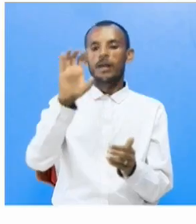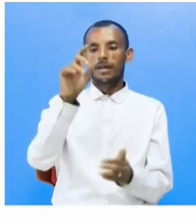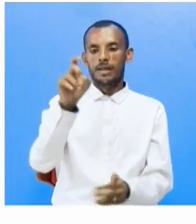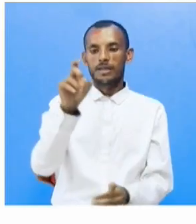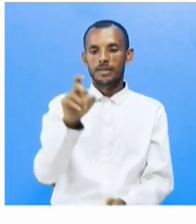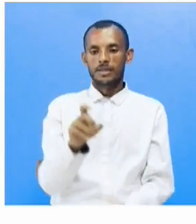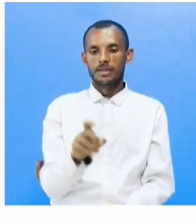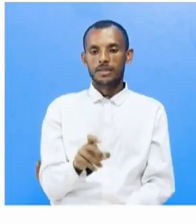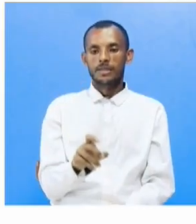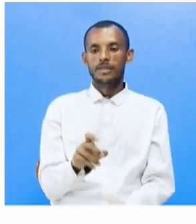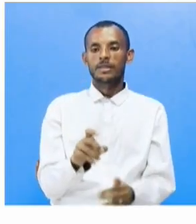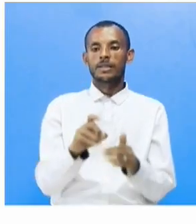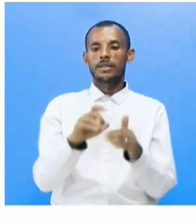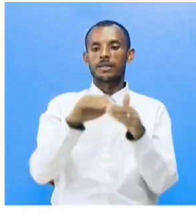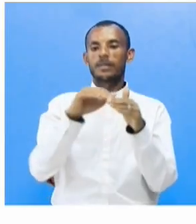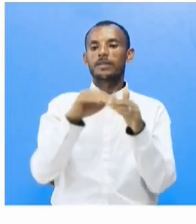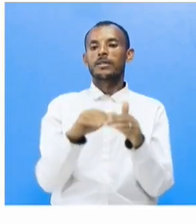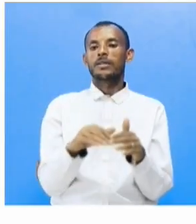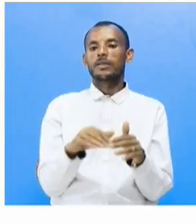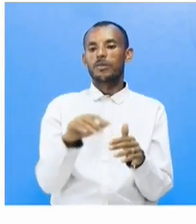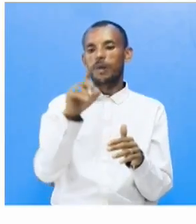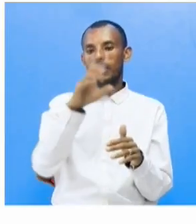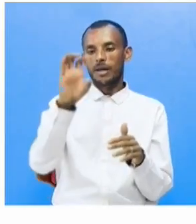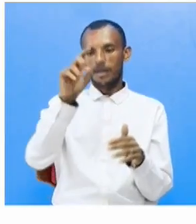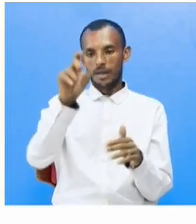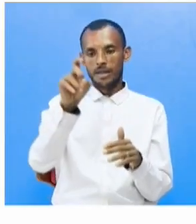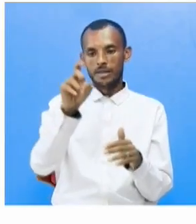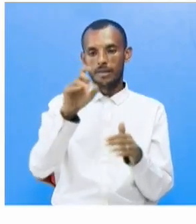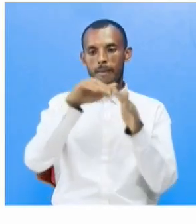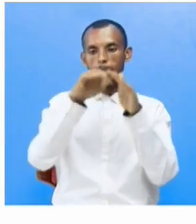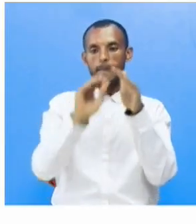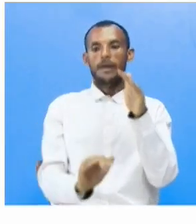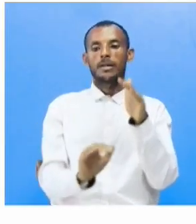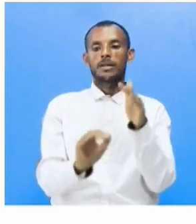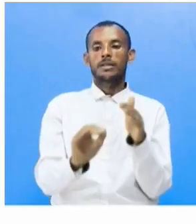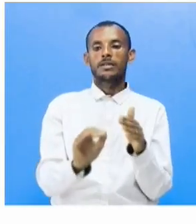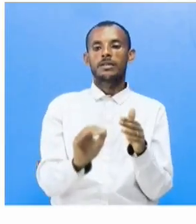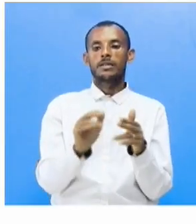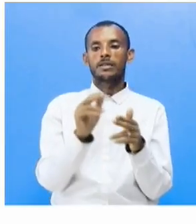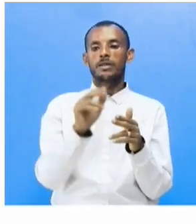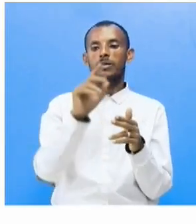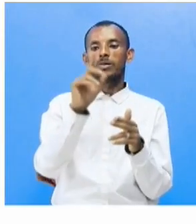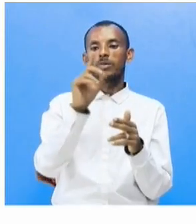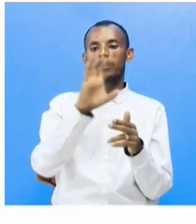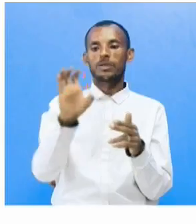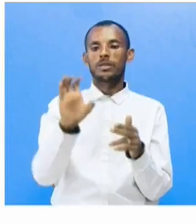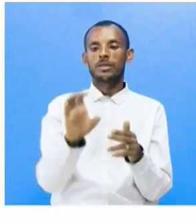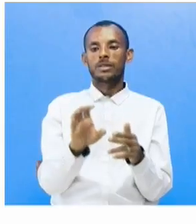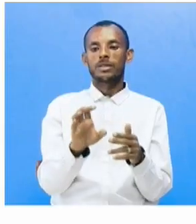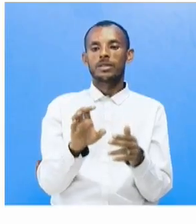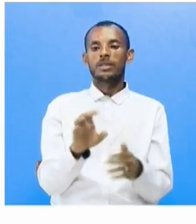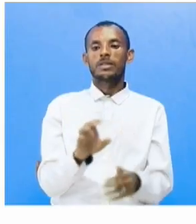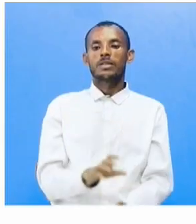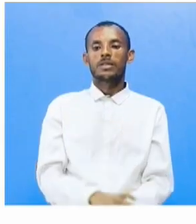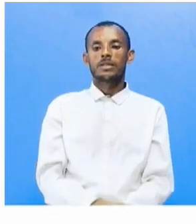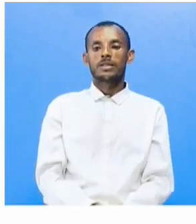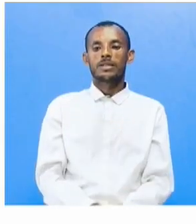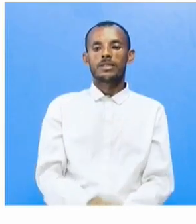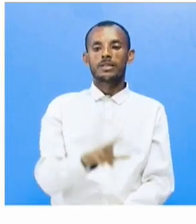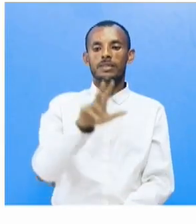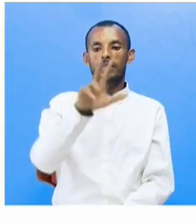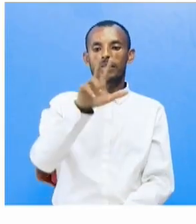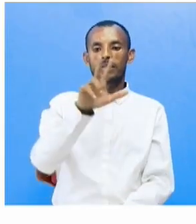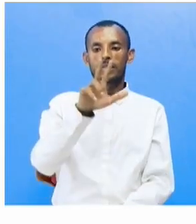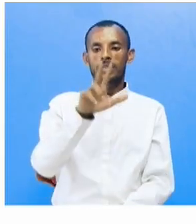x it is 100x minus the product of the two will be